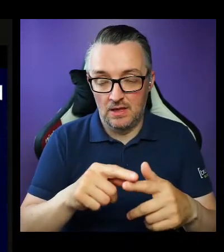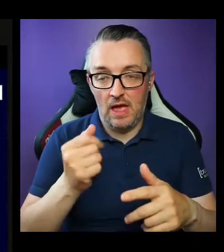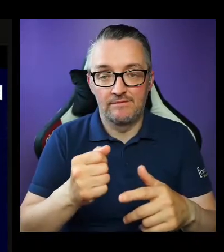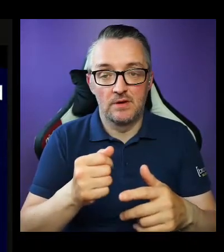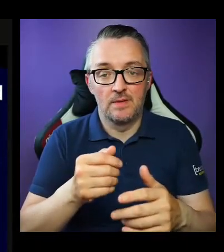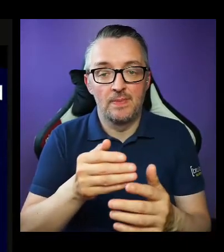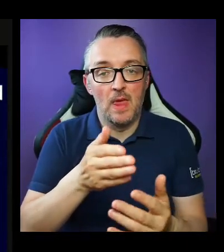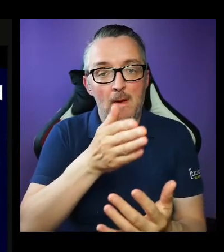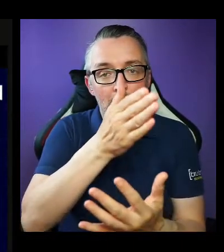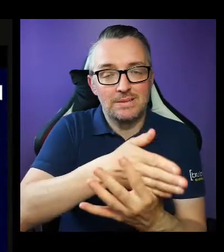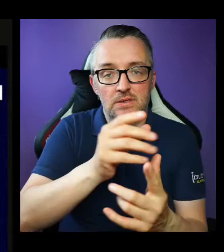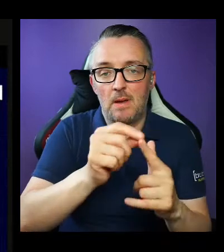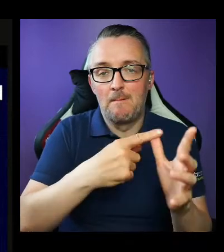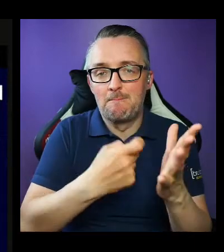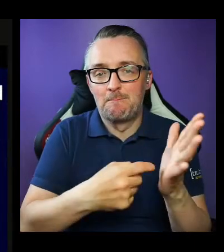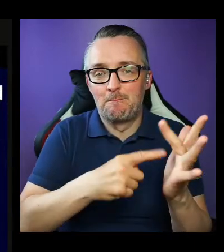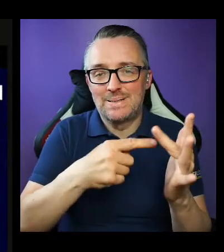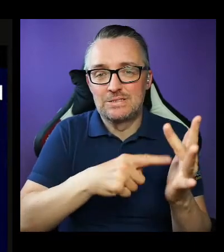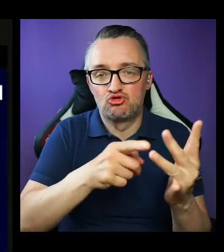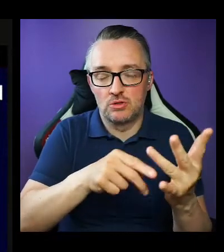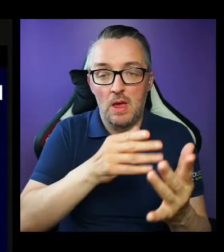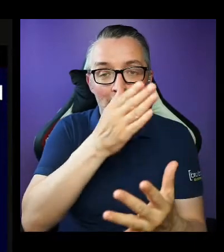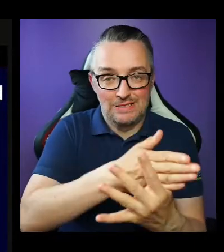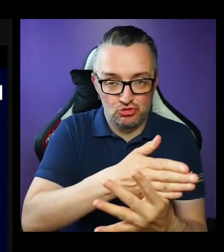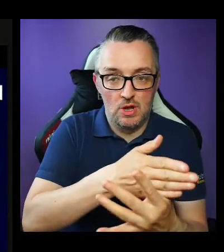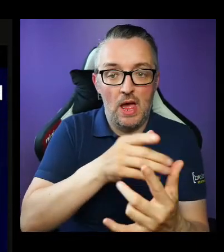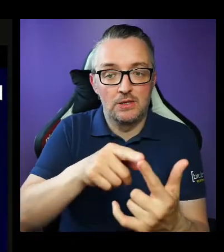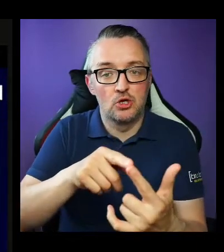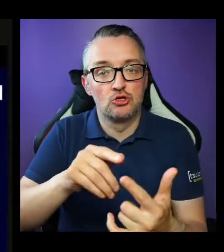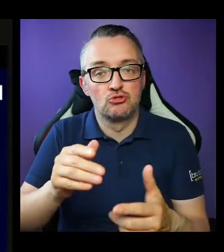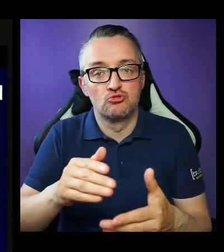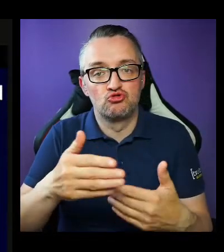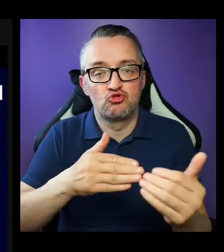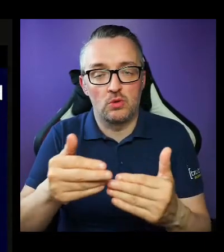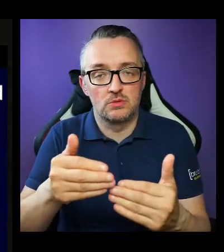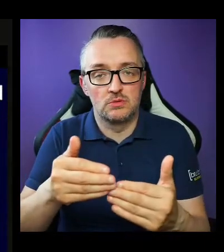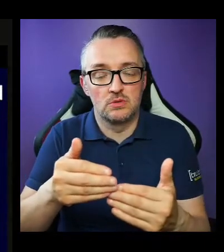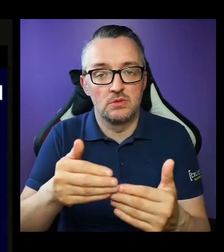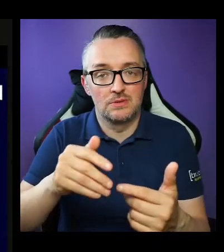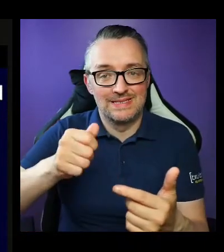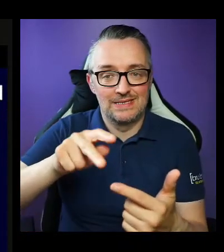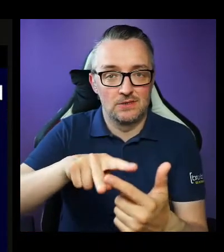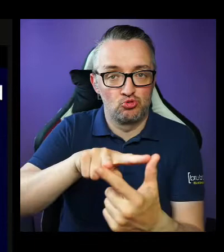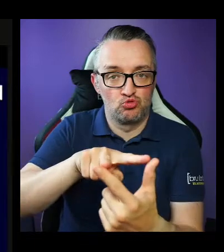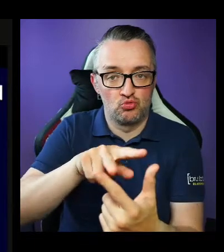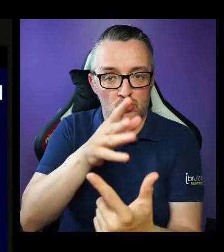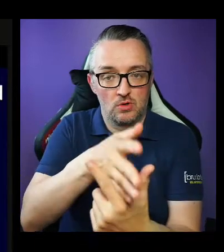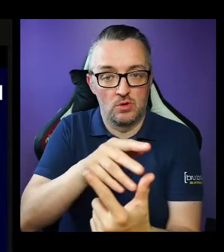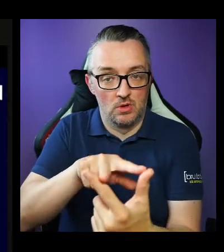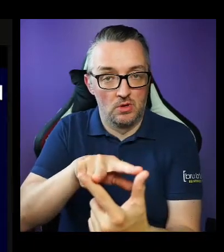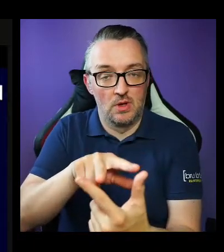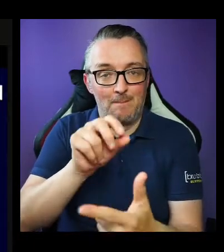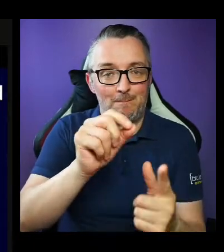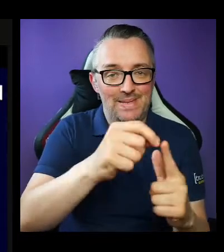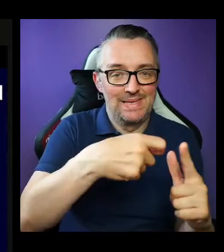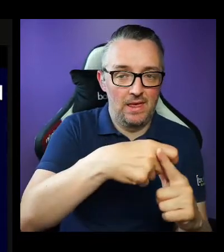partition key and the sort key. So the combination of these two needs to be unique. And for that reason, in my case, I actually chose to store